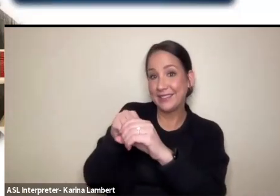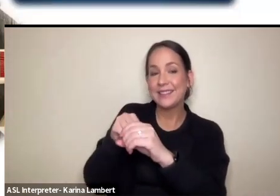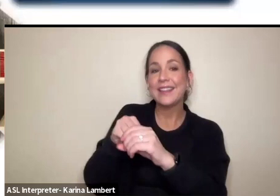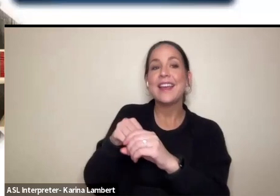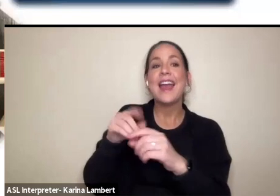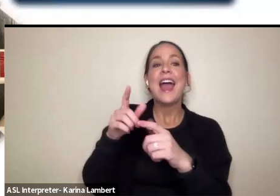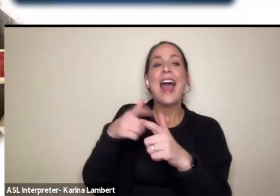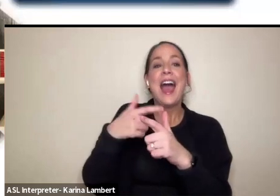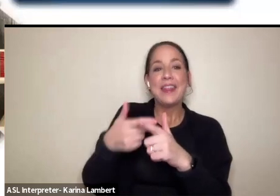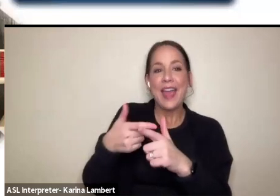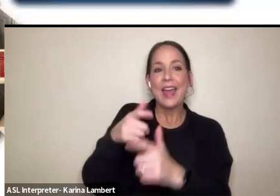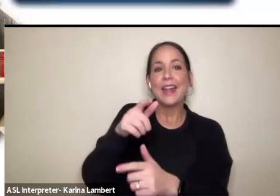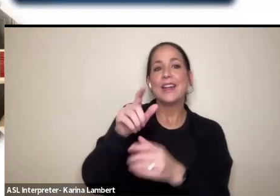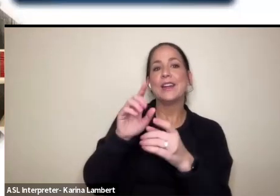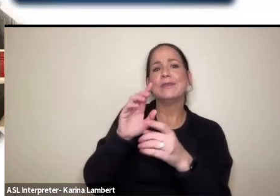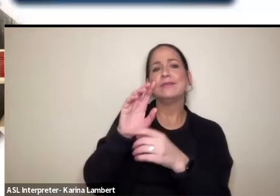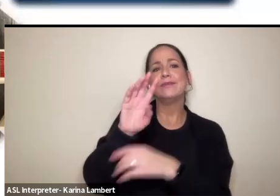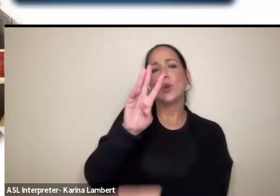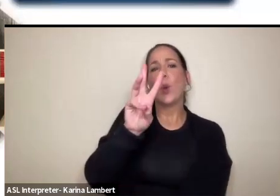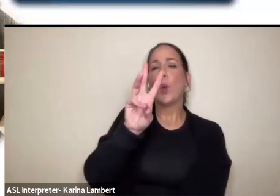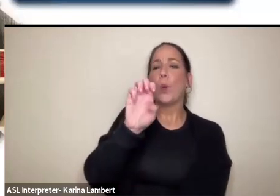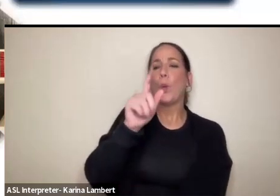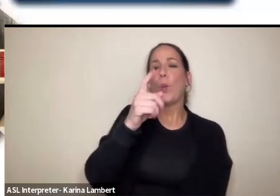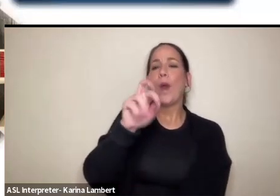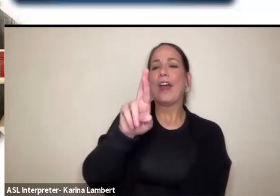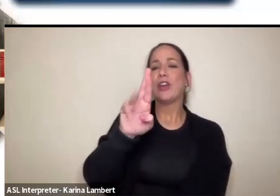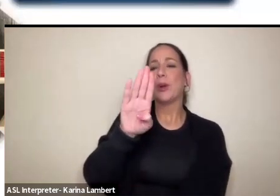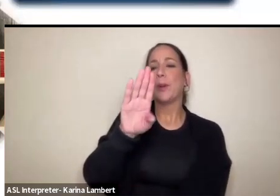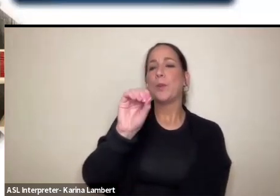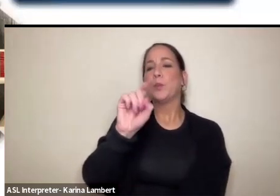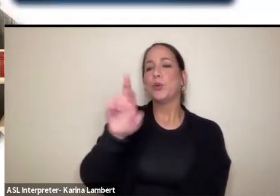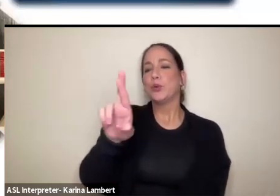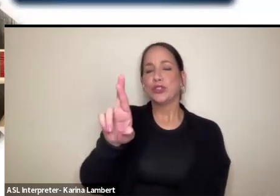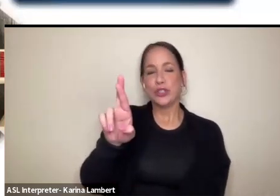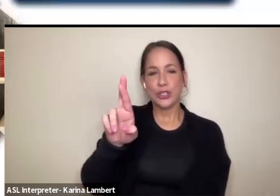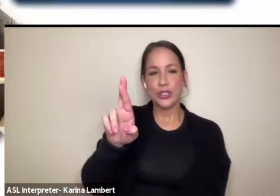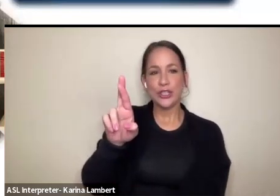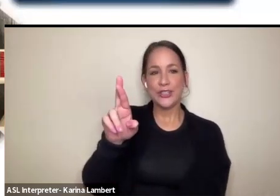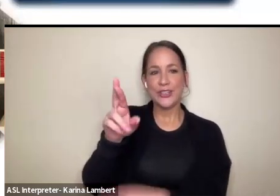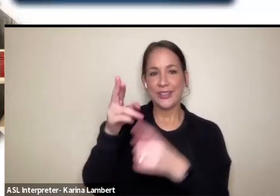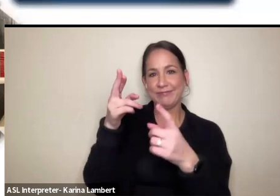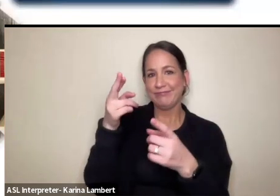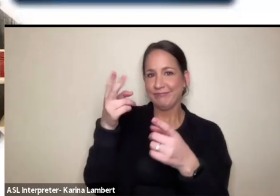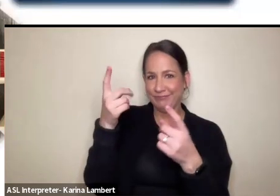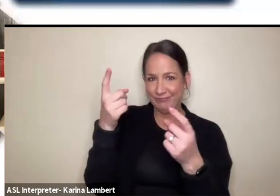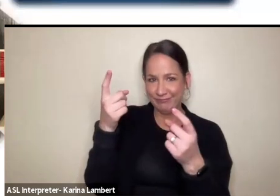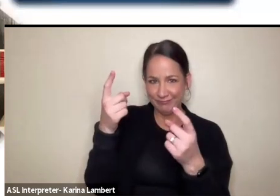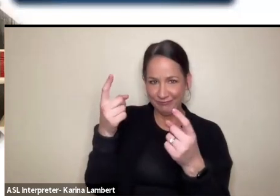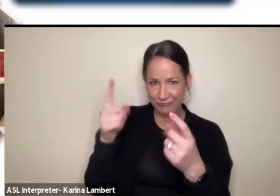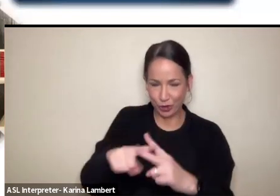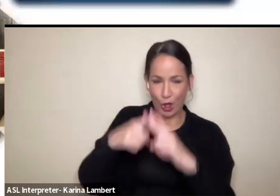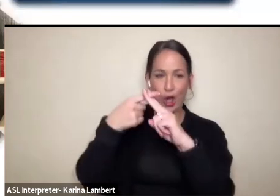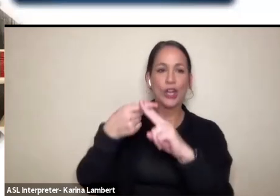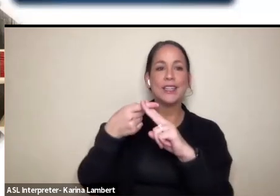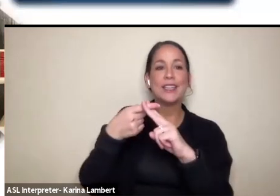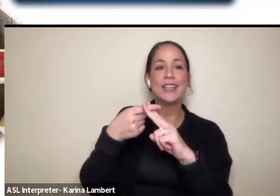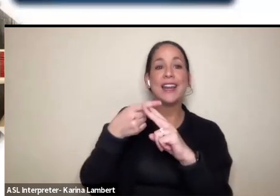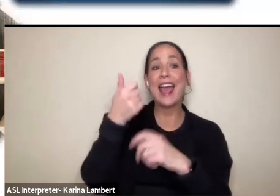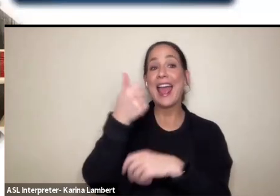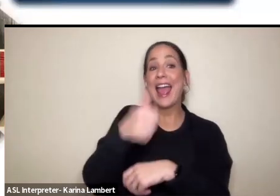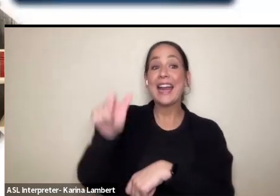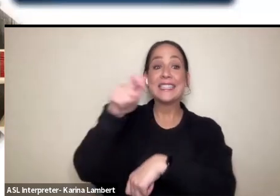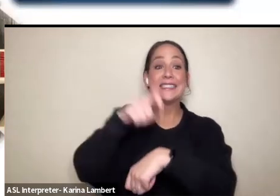along. And this is a fun little thing that you can elect to participate in if you want. But every time there's a 50% or more chance